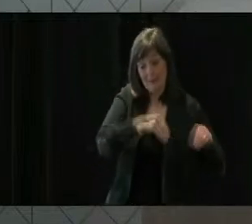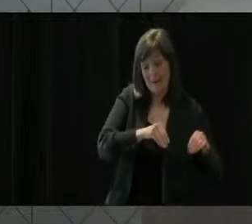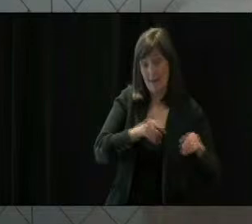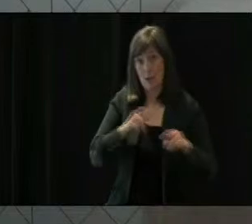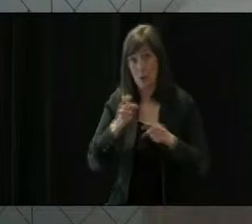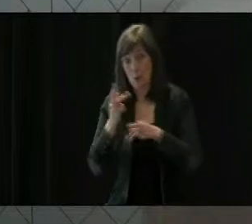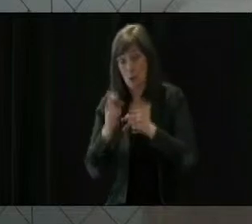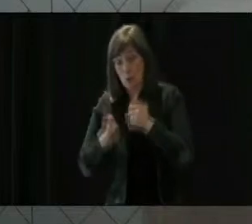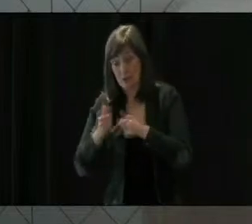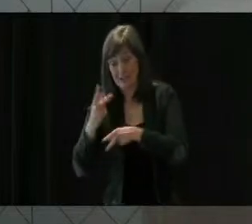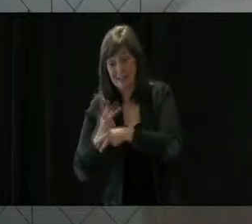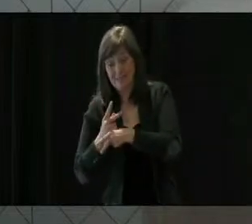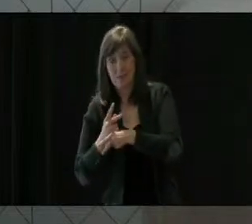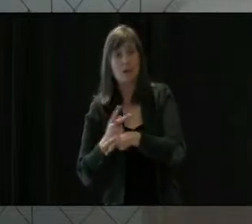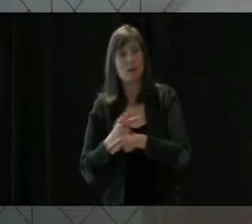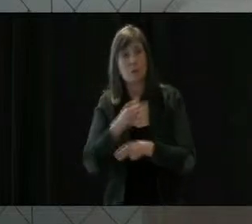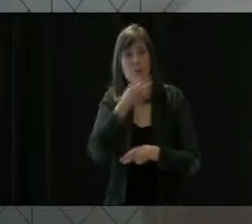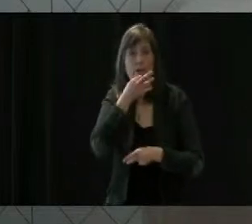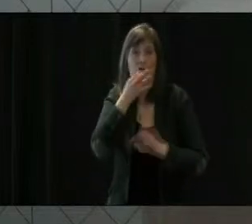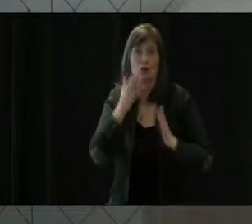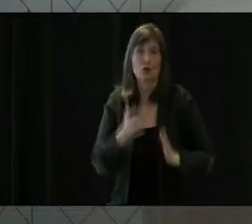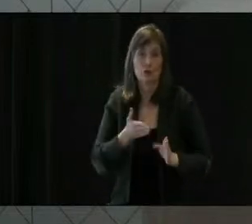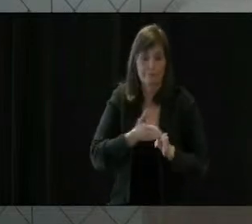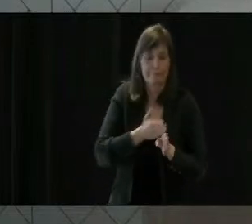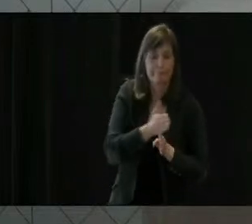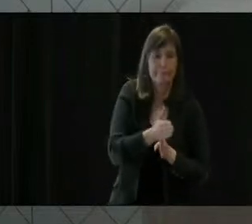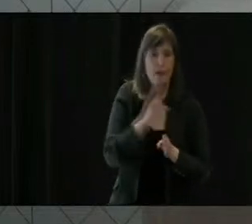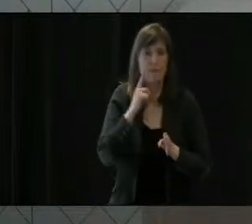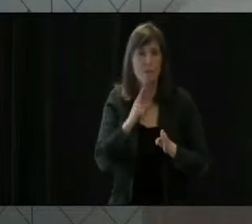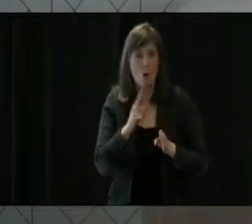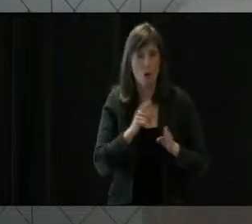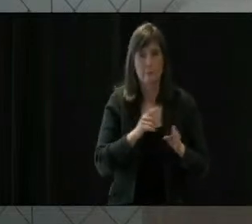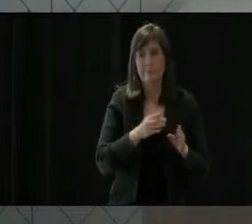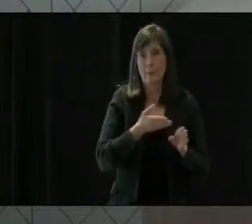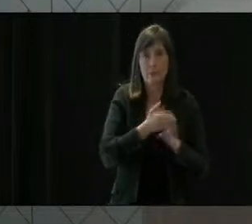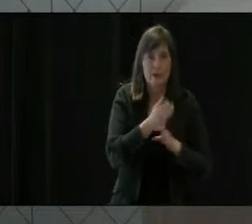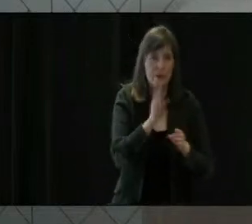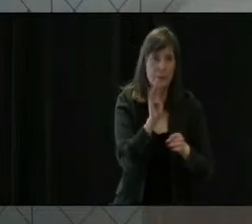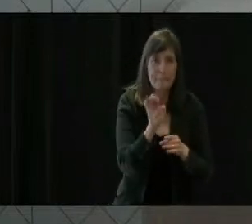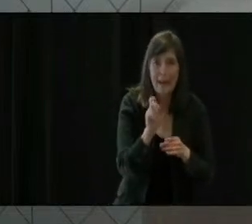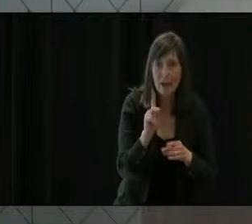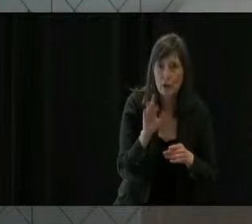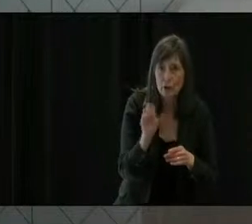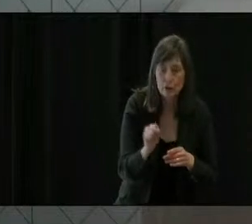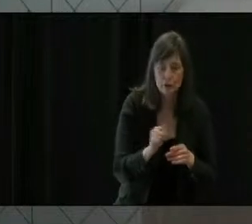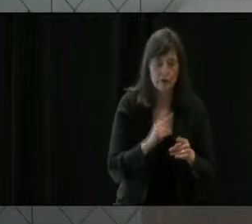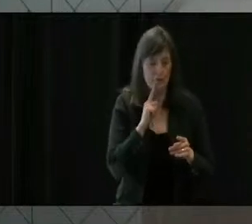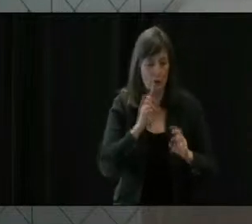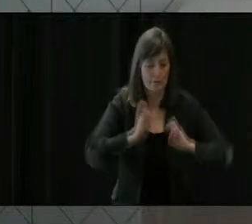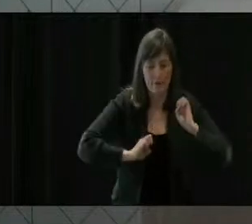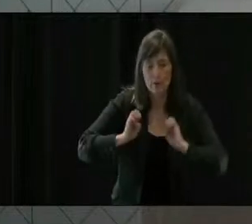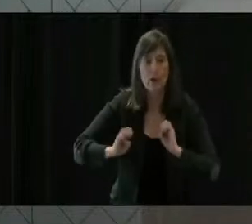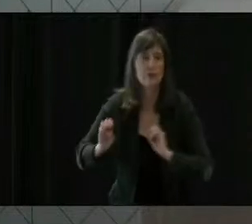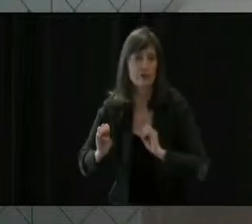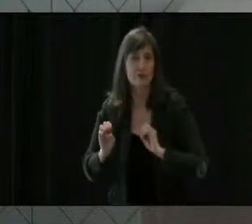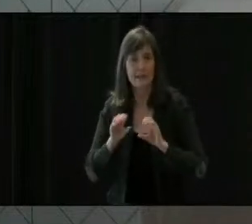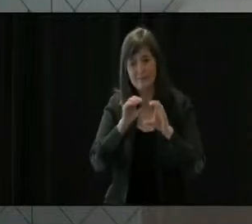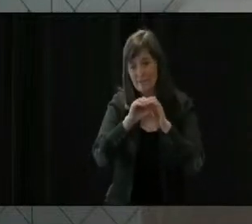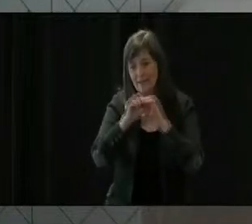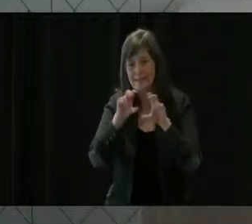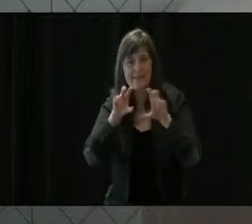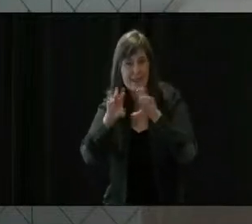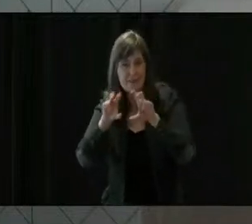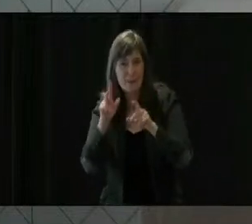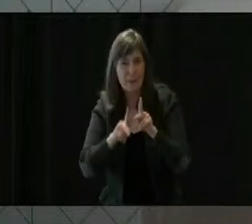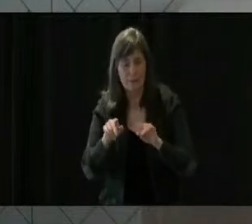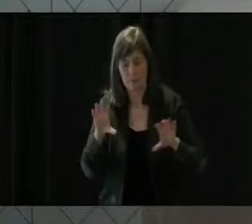classes, investment banking professionals that are expert in those asset classes to do proper valuations. And for things like, you know, our oil